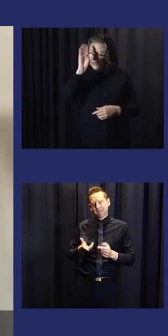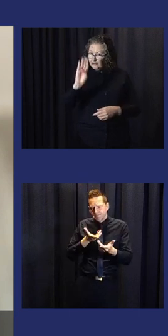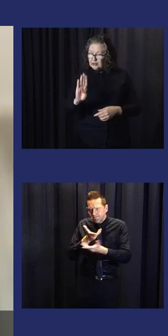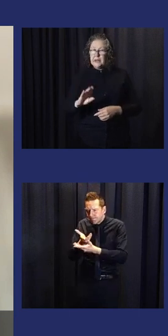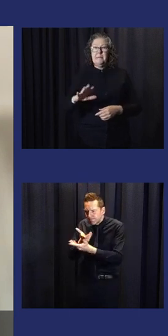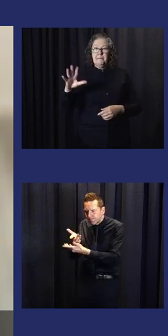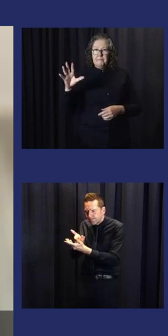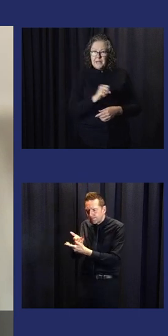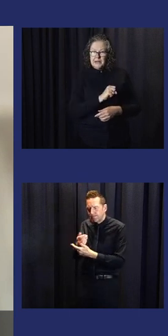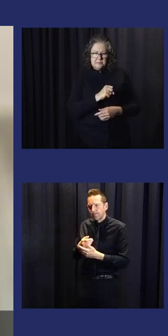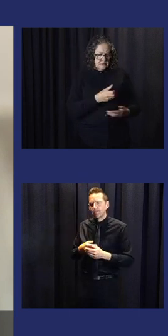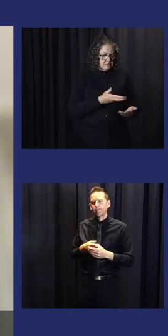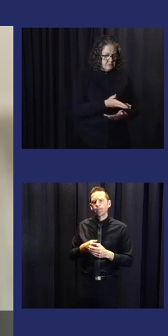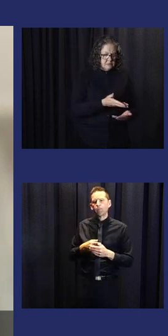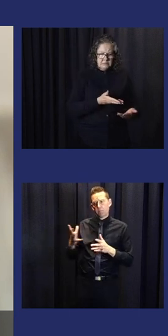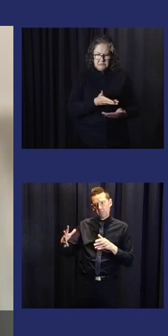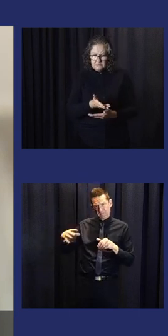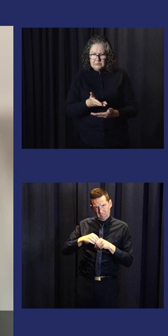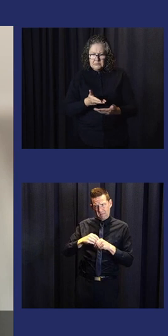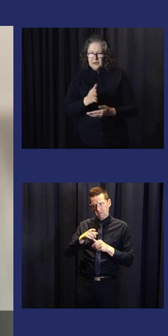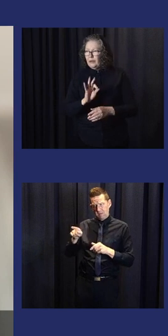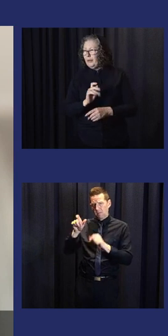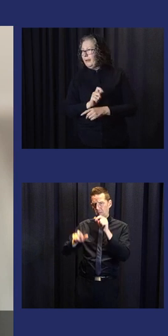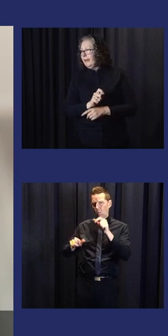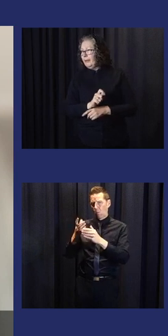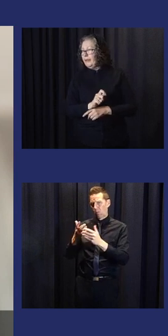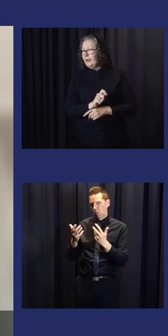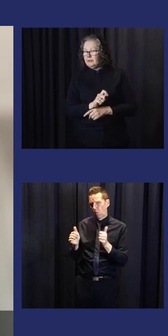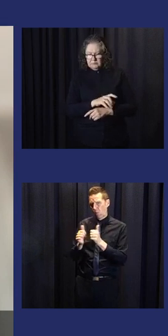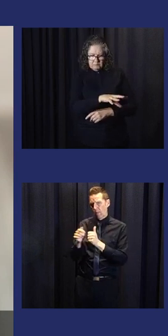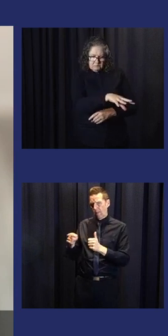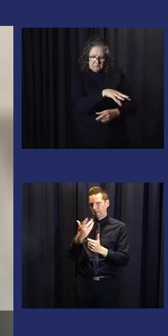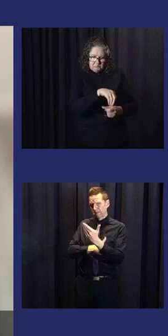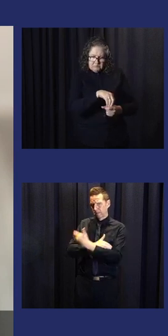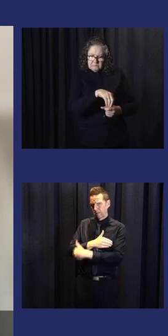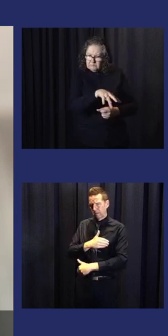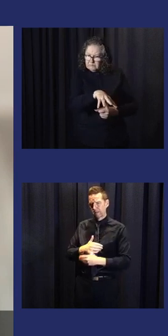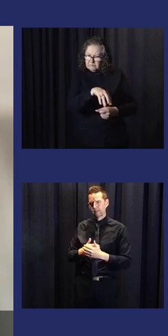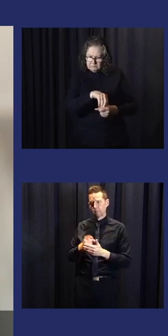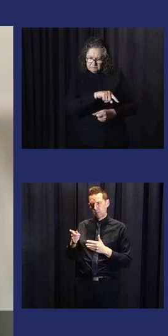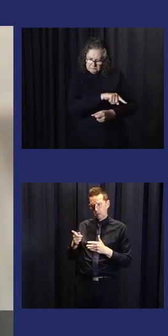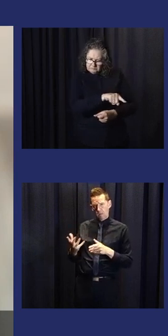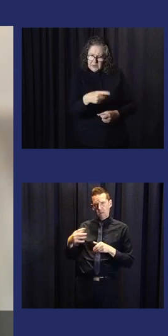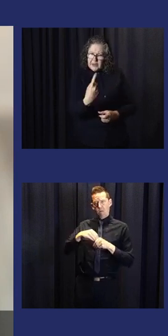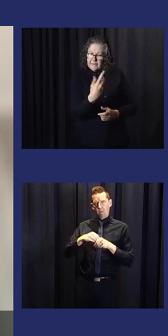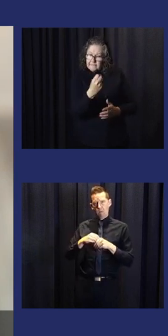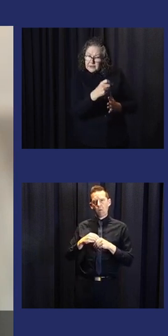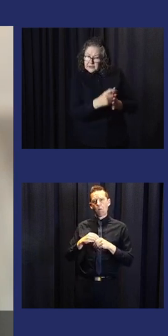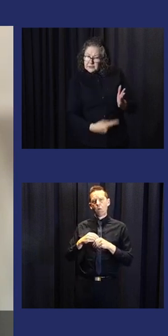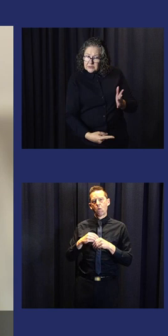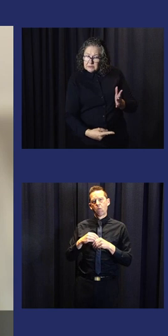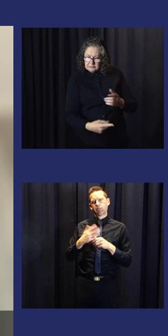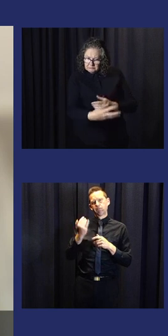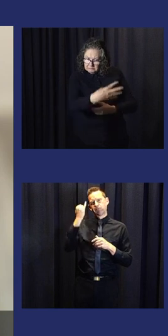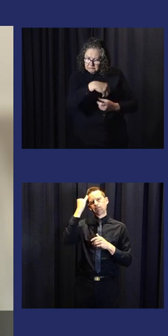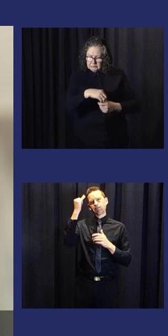closely consult and actively involve people with disabilities in the process